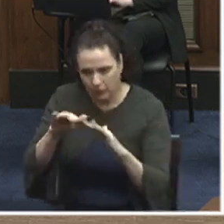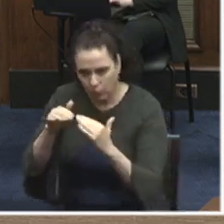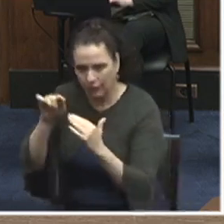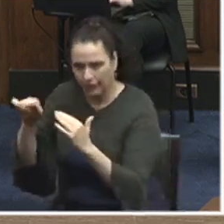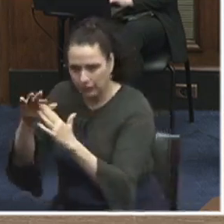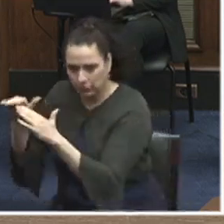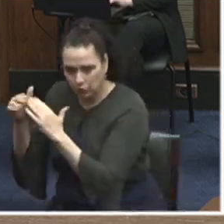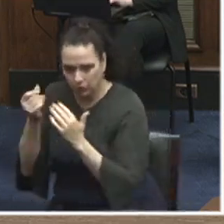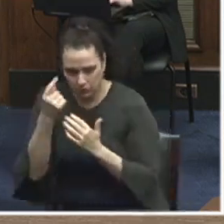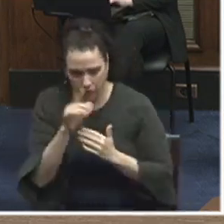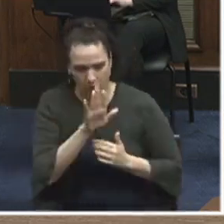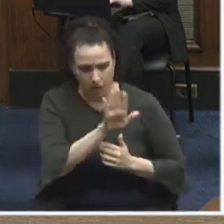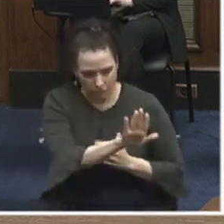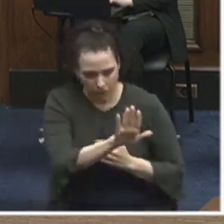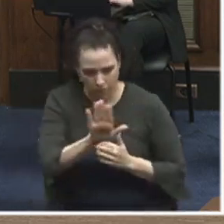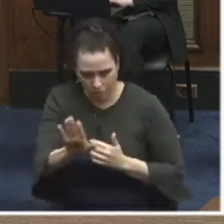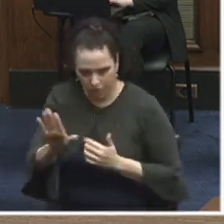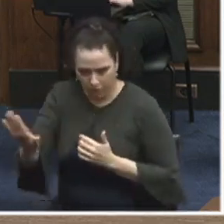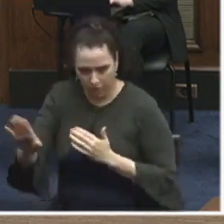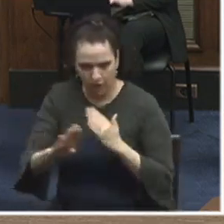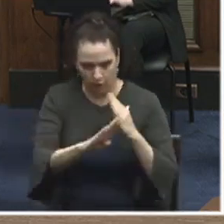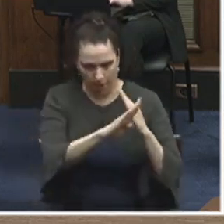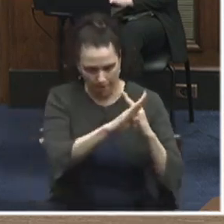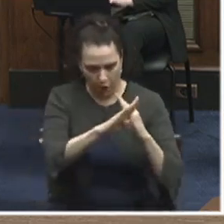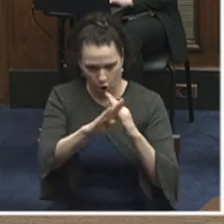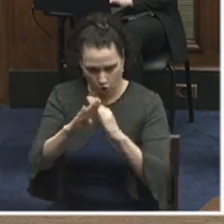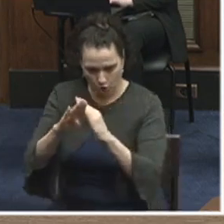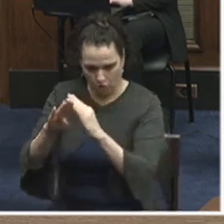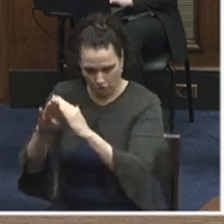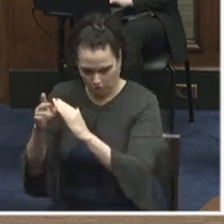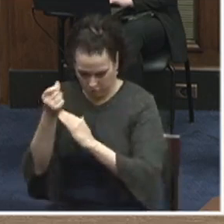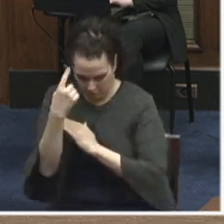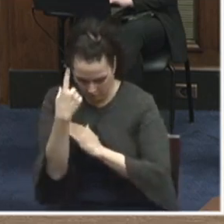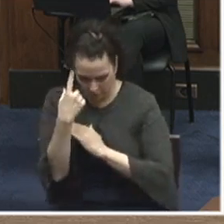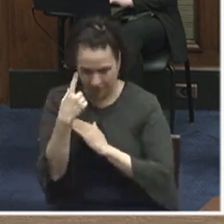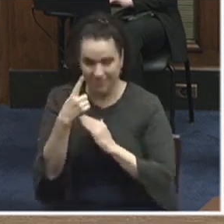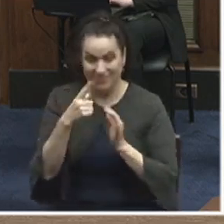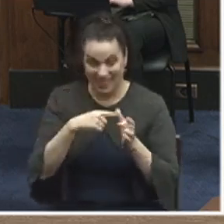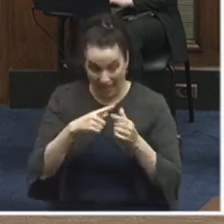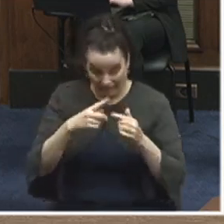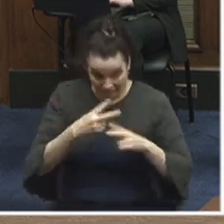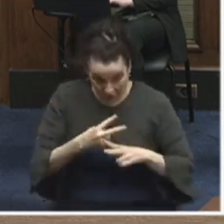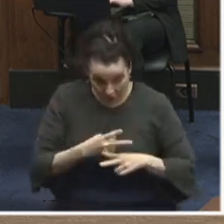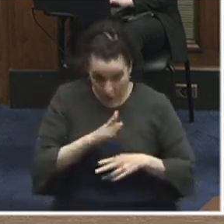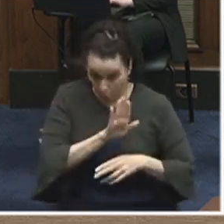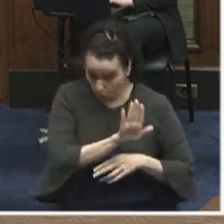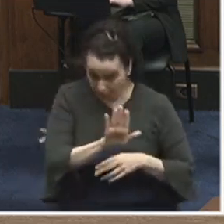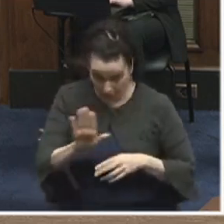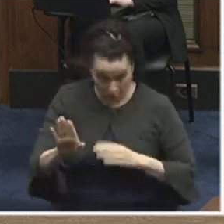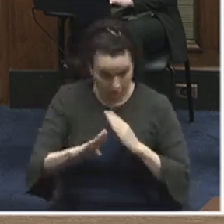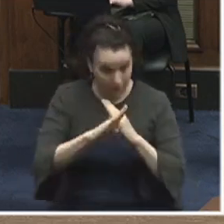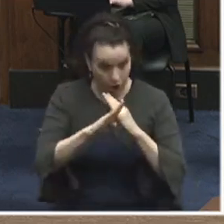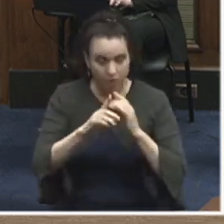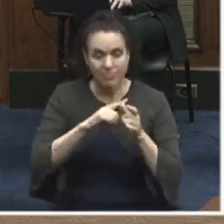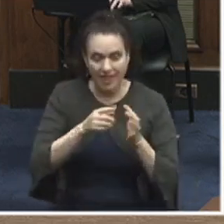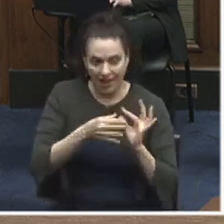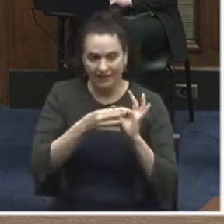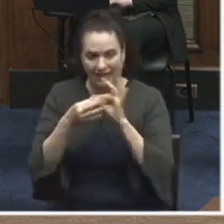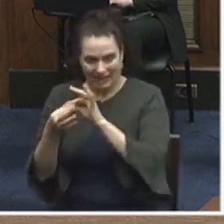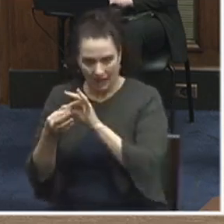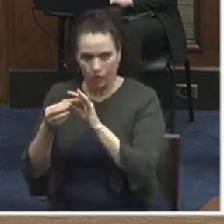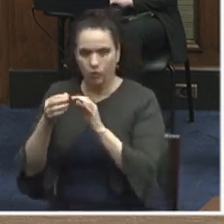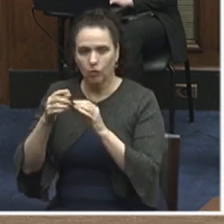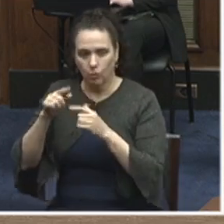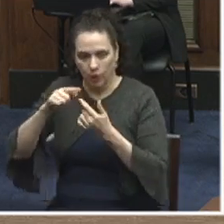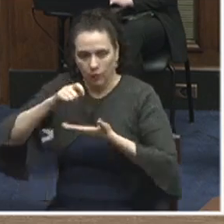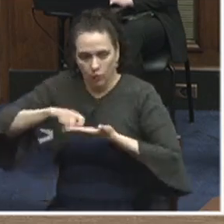and barriers, and connecting that information with the policy choices that we make going forward. So I guess the broad point I'm making is